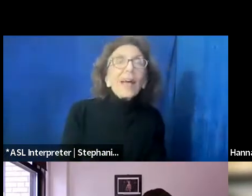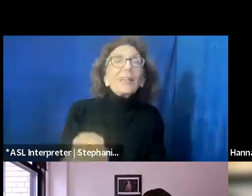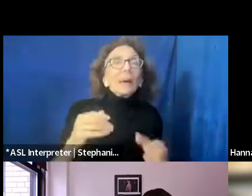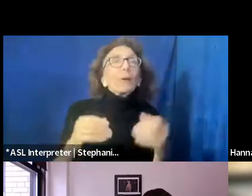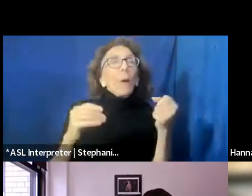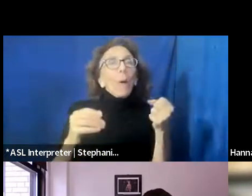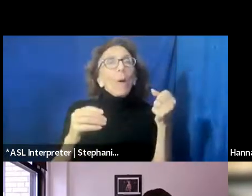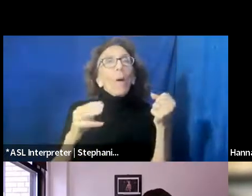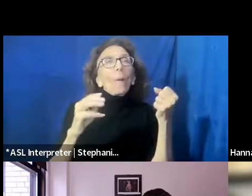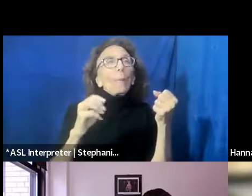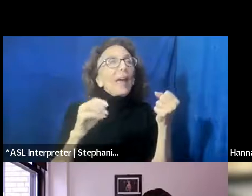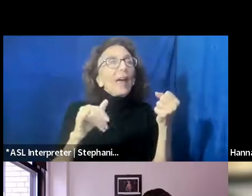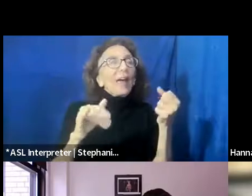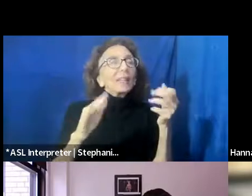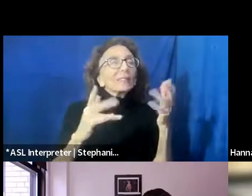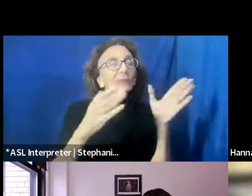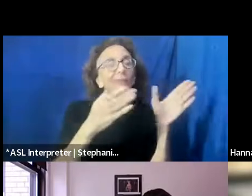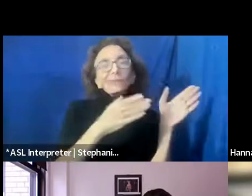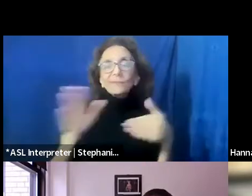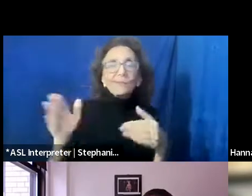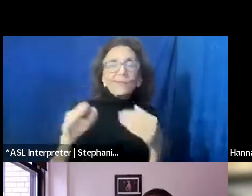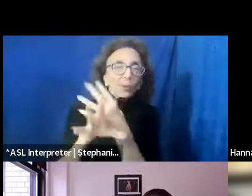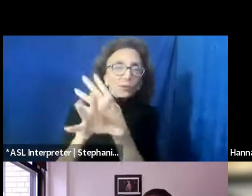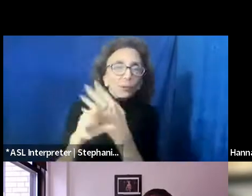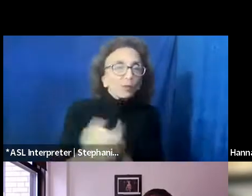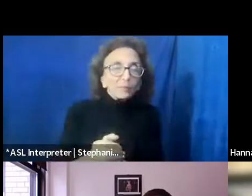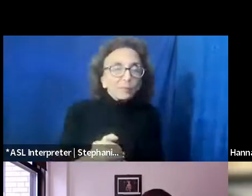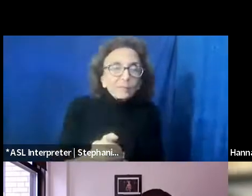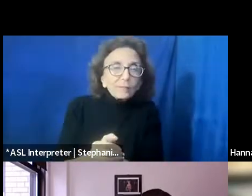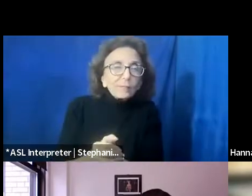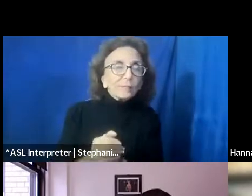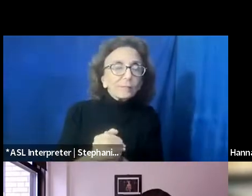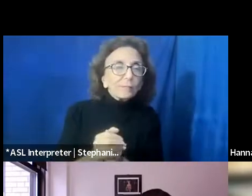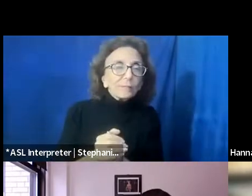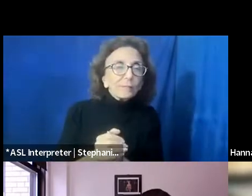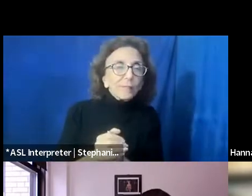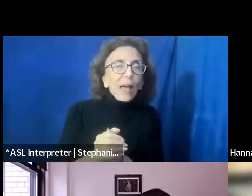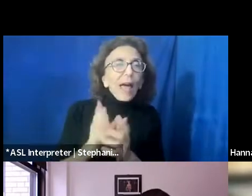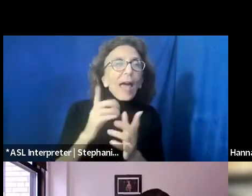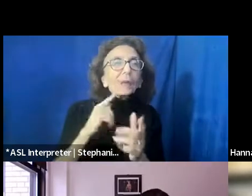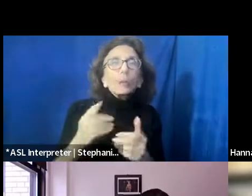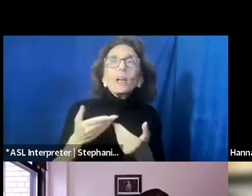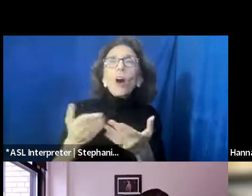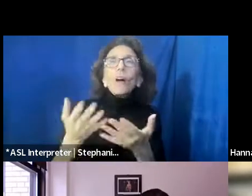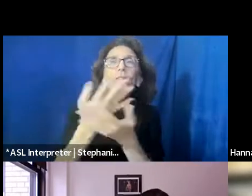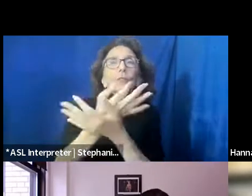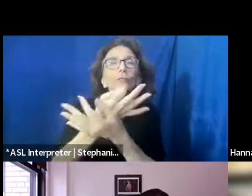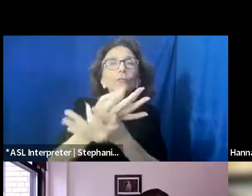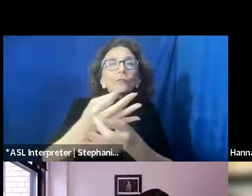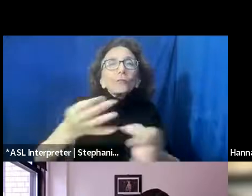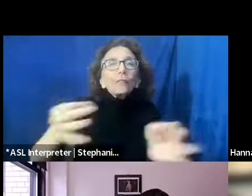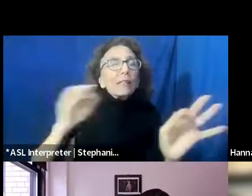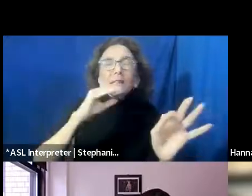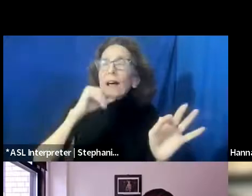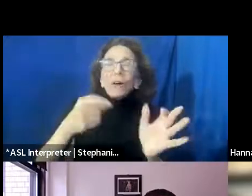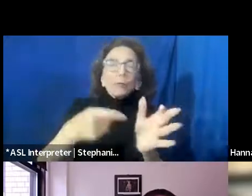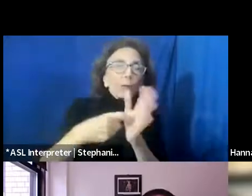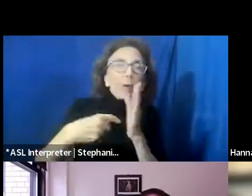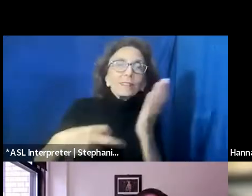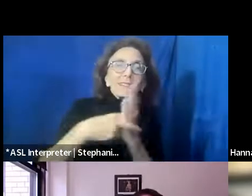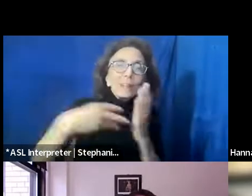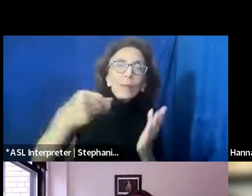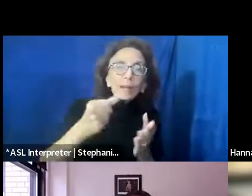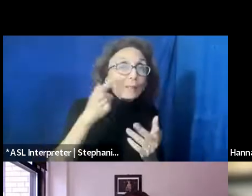pivoted to doing virtual work, and we decided to just make it completely free to the public because people were having